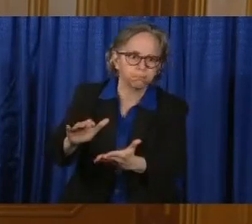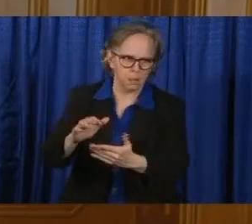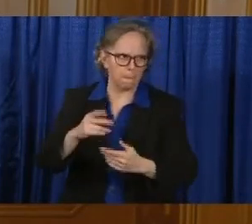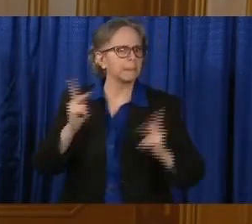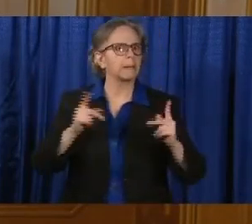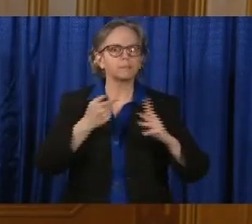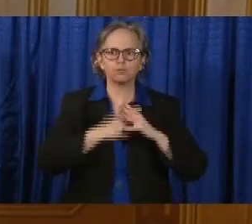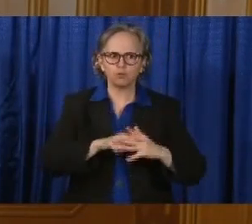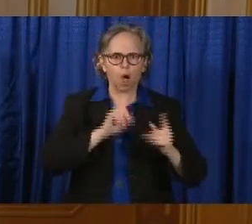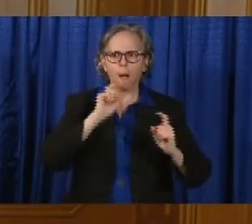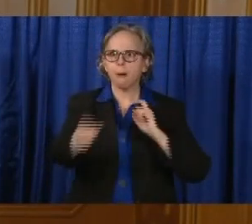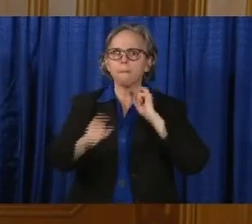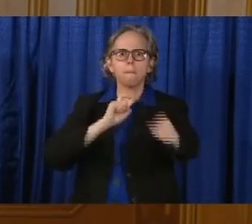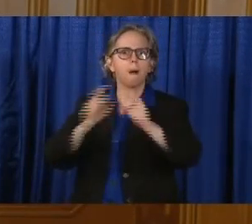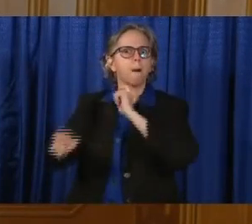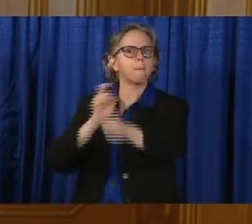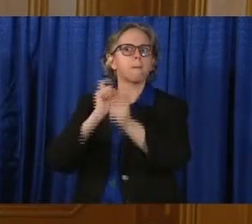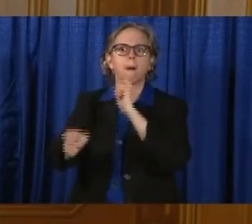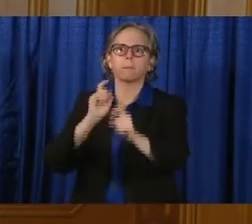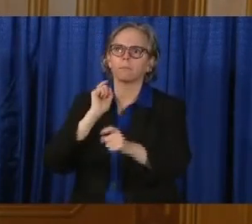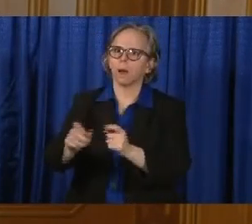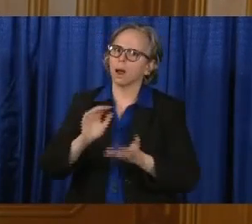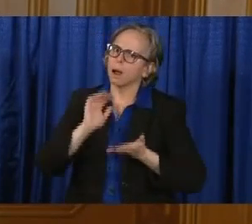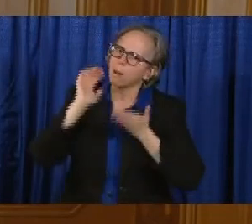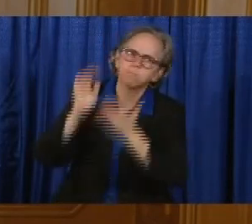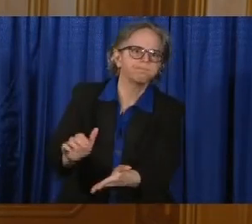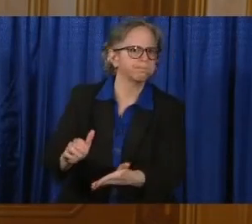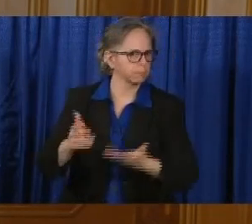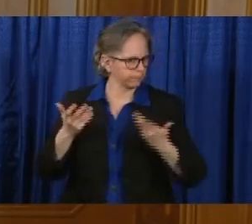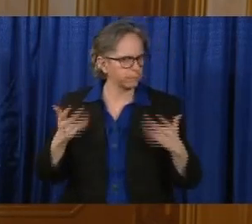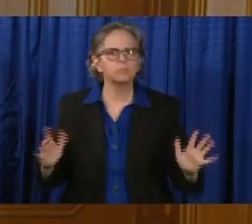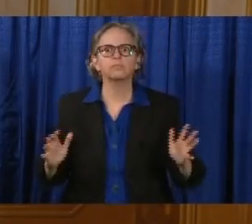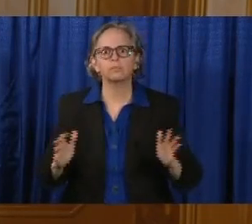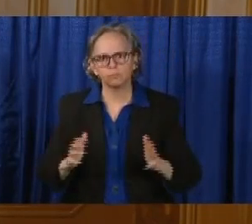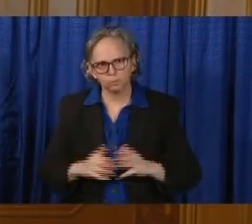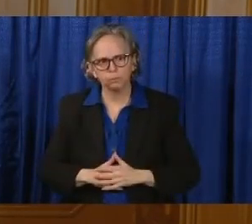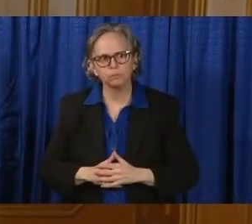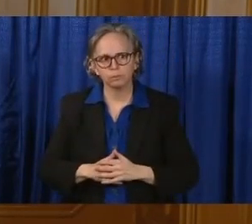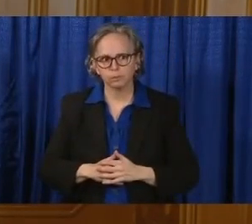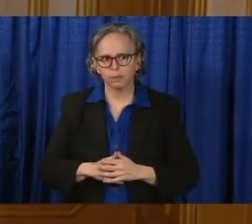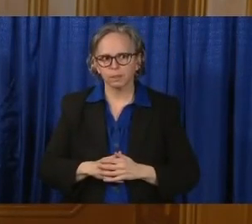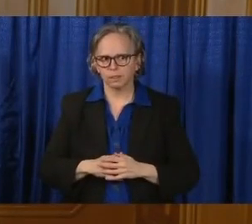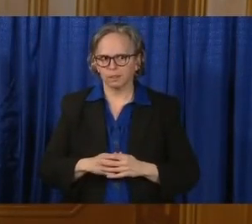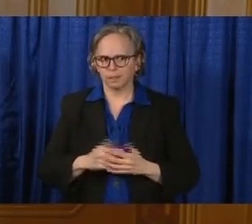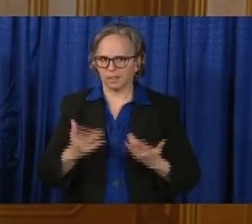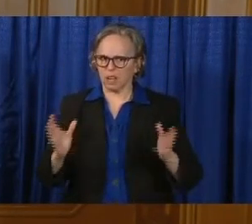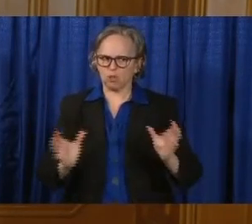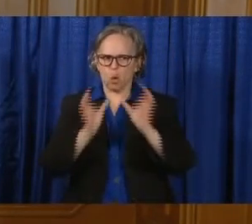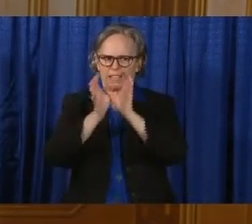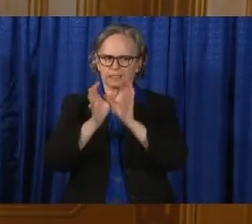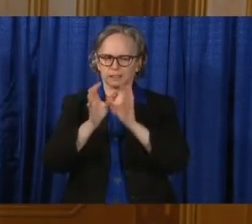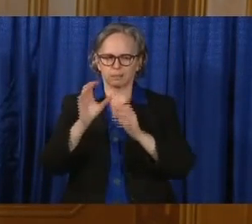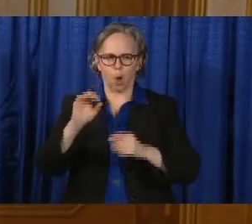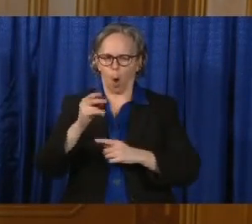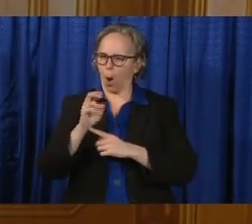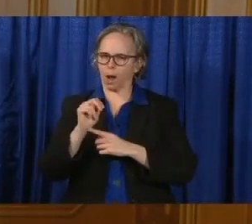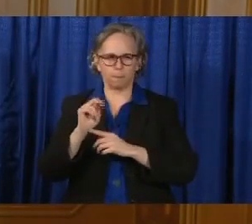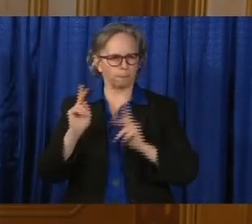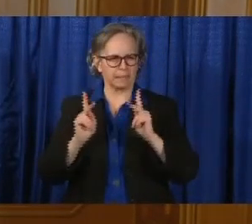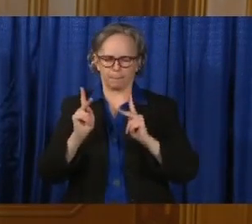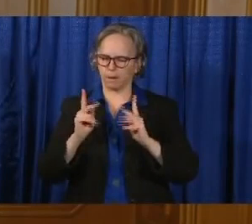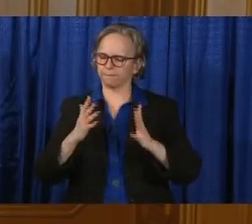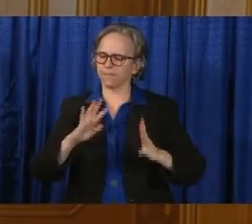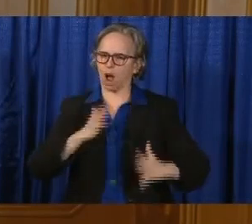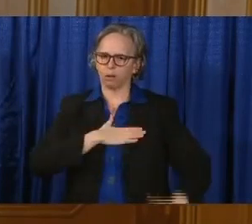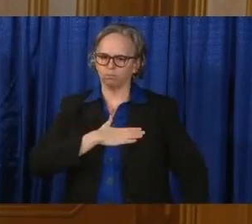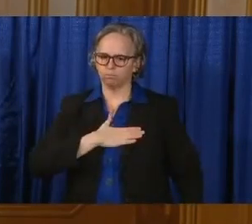grateful for that. In times of crisis, as we have seen throughout our history, Ohioans act with great generosity, and so to all those